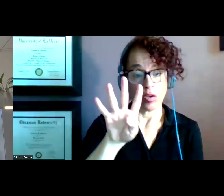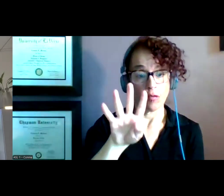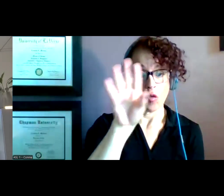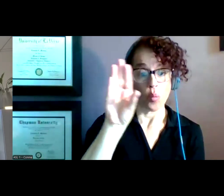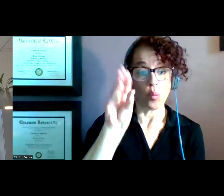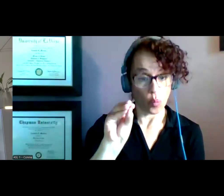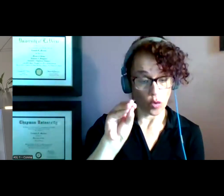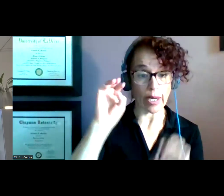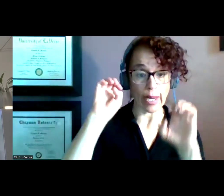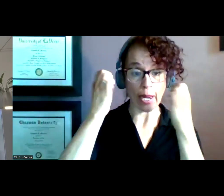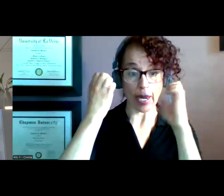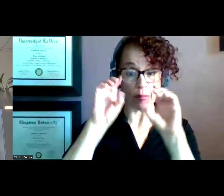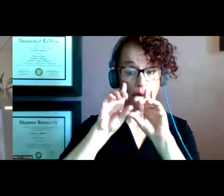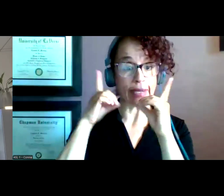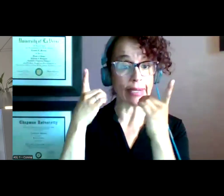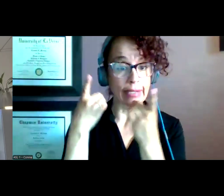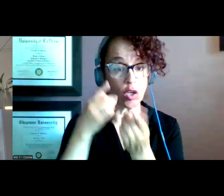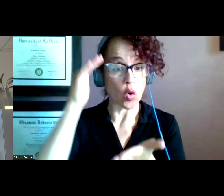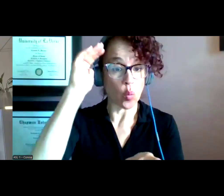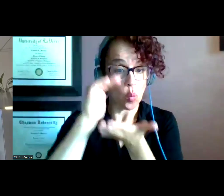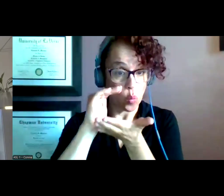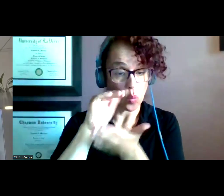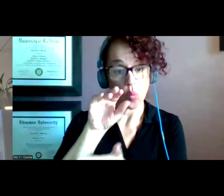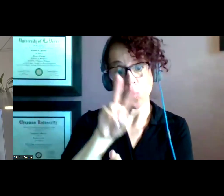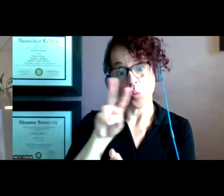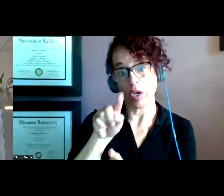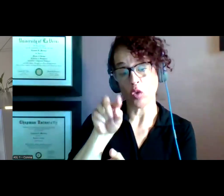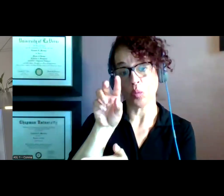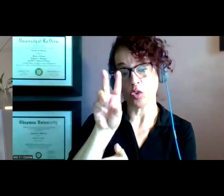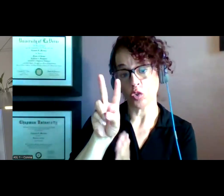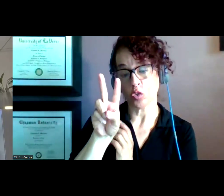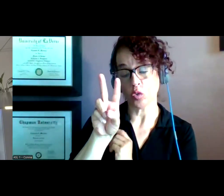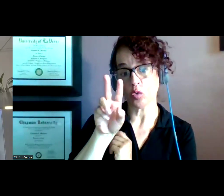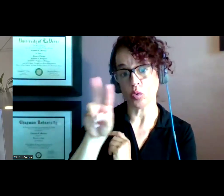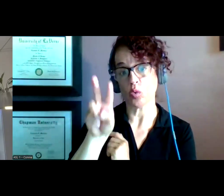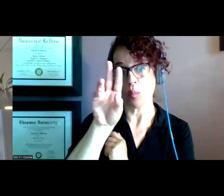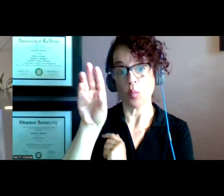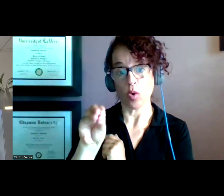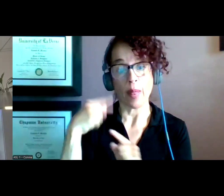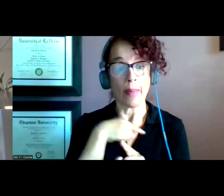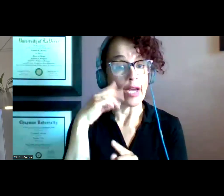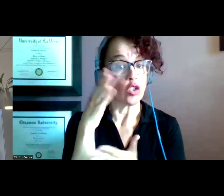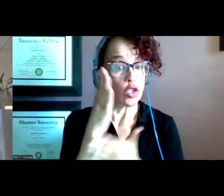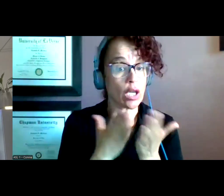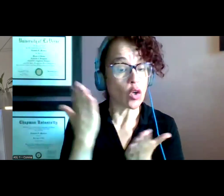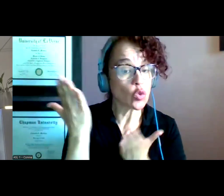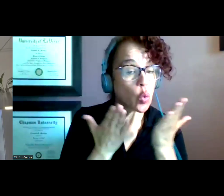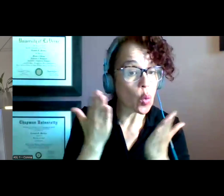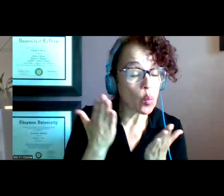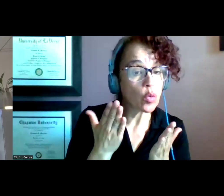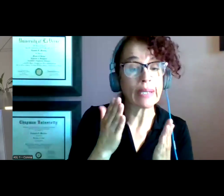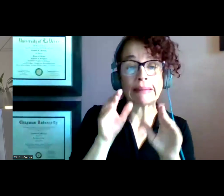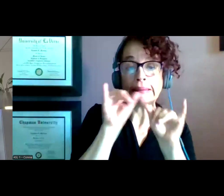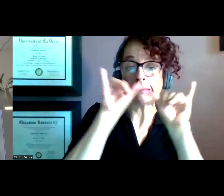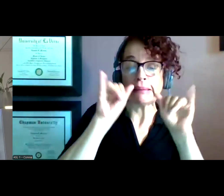21.4% and emergency department reduction of 22%. We also know that some of the services such as the